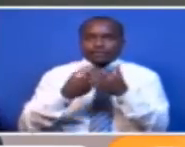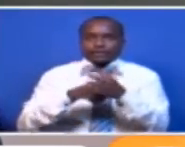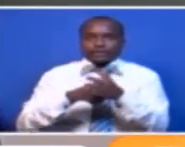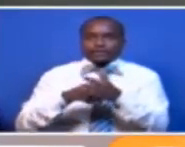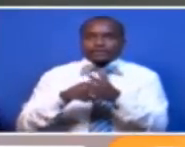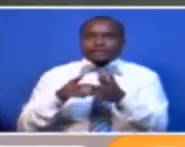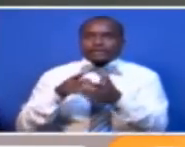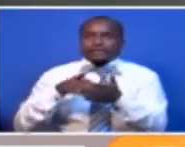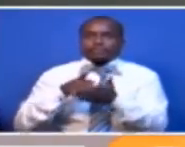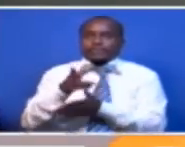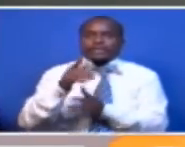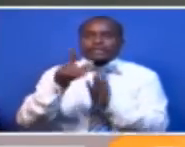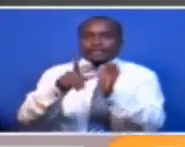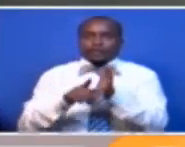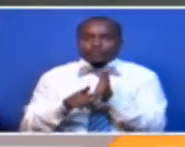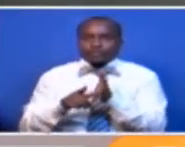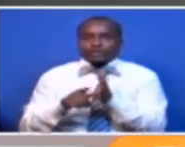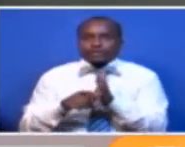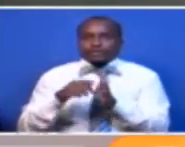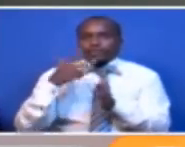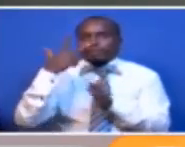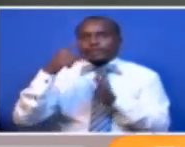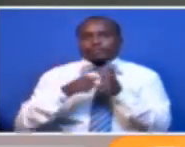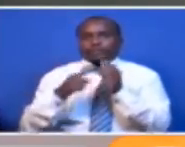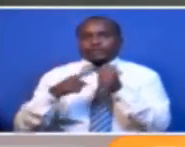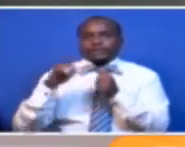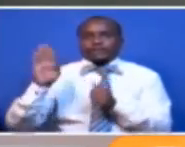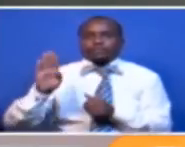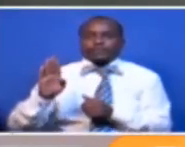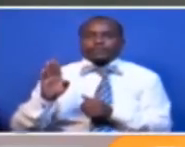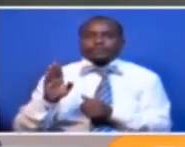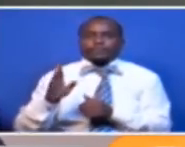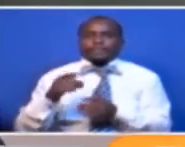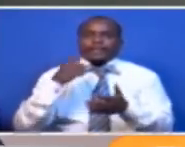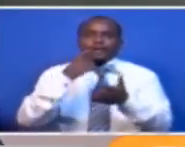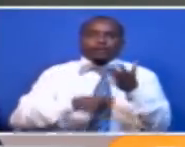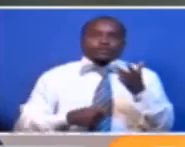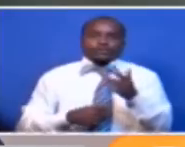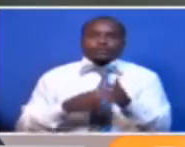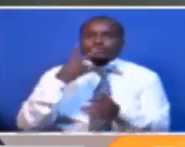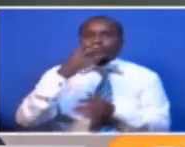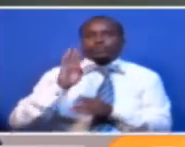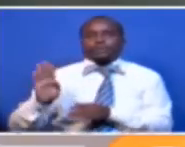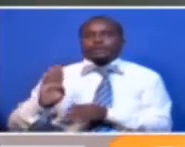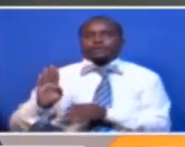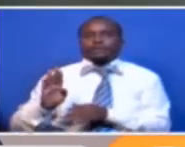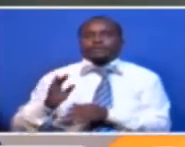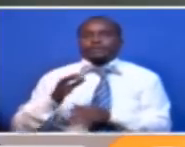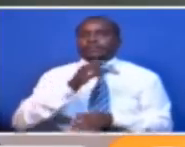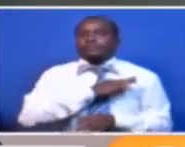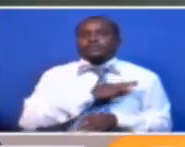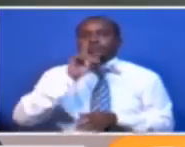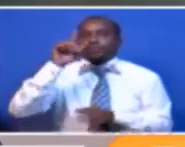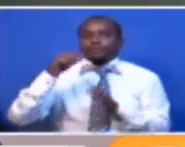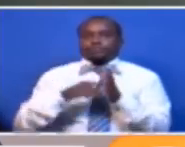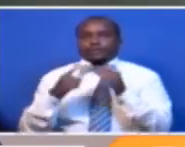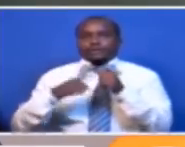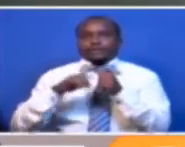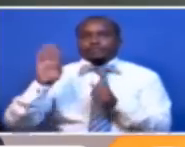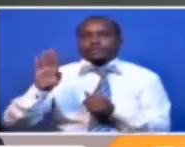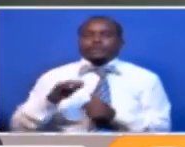loans, the revenues will be 3.6 billion against cost of 2 billion. Profit 1.6 billion